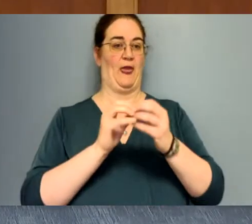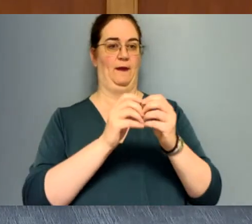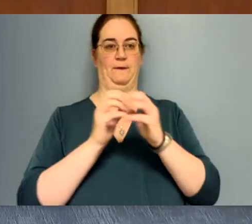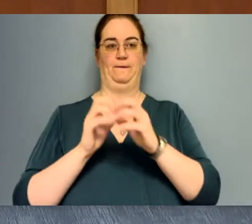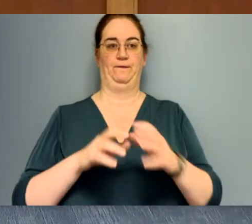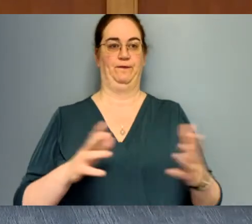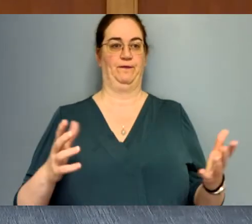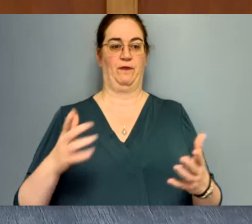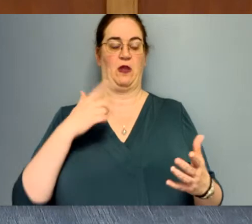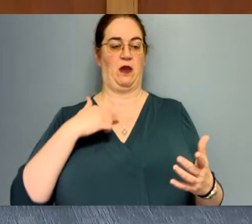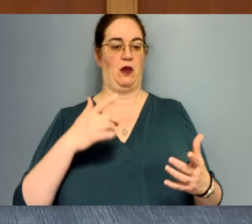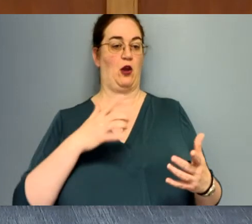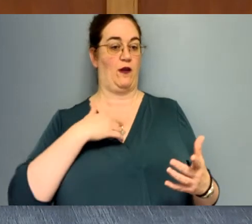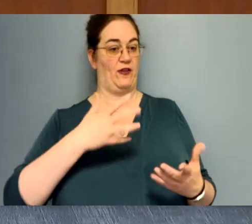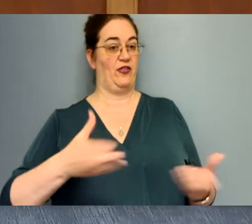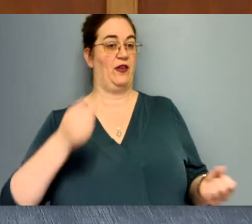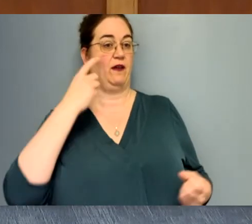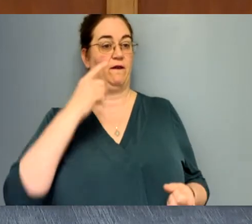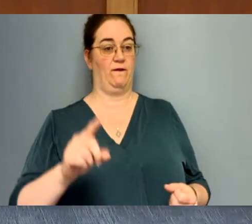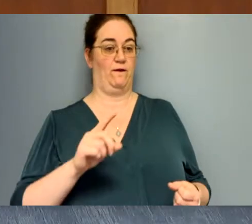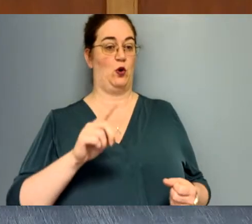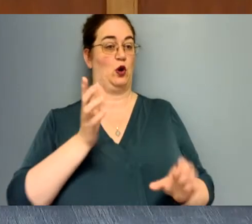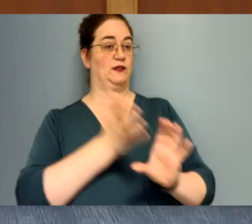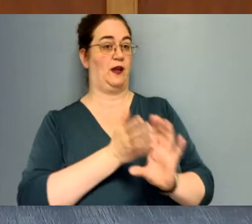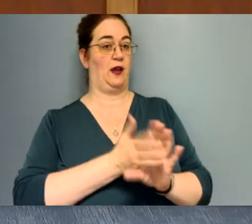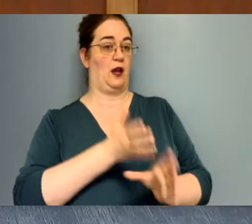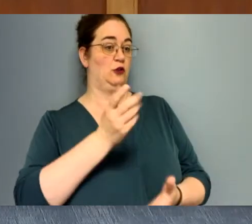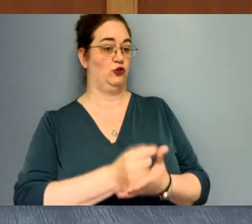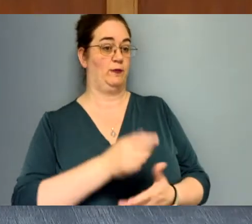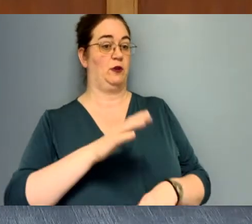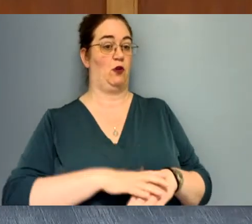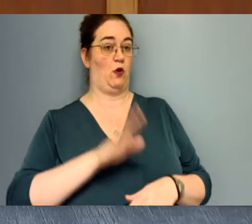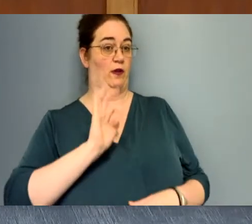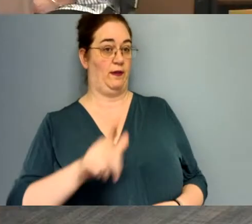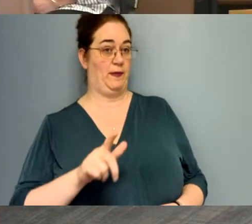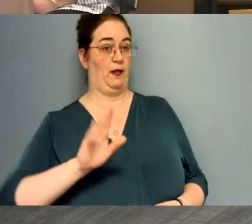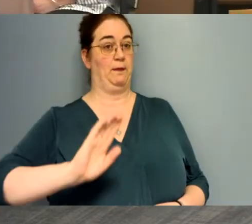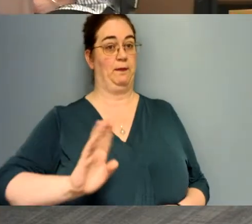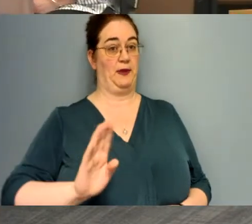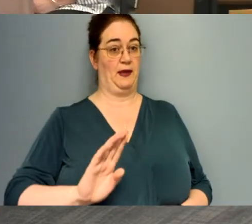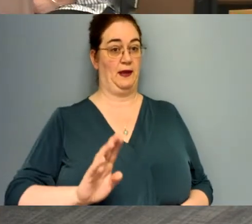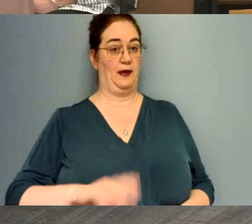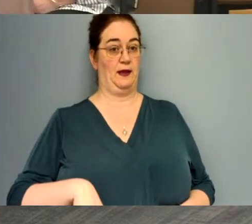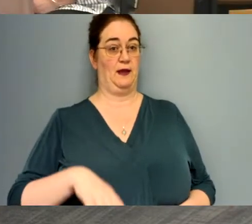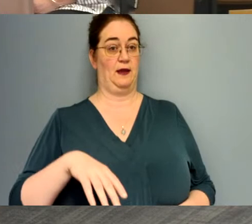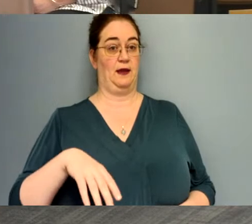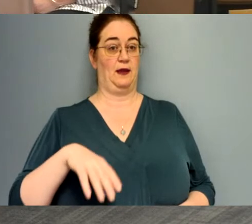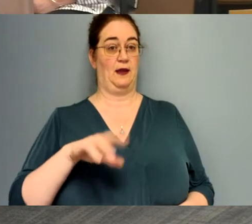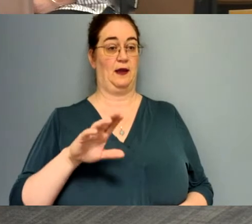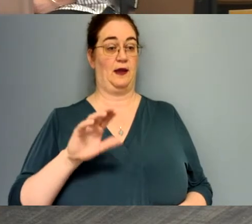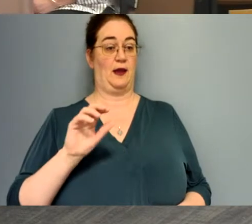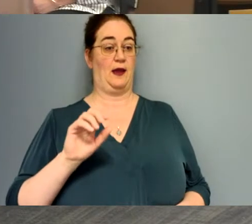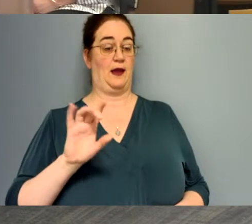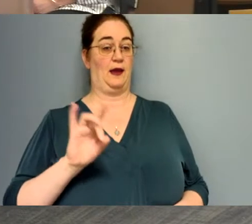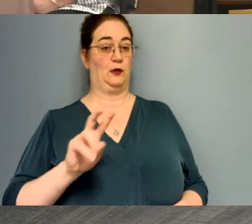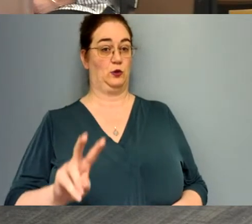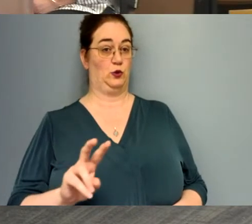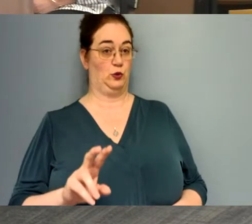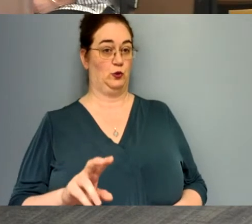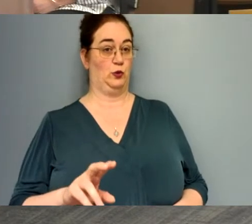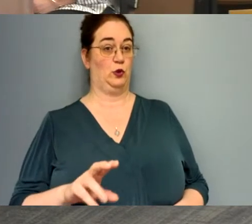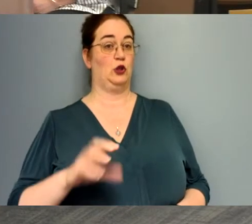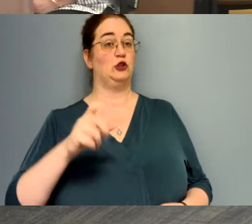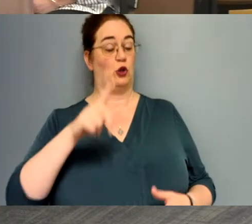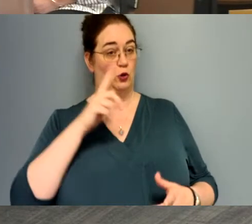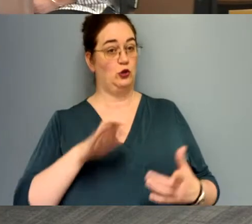Yeah, on there our is. agenda You have for mental a health. thing for psychiatric treatment on the bill, B2. What is So it? basically, I